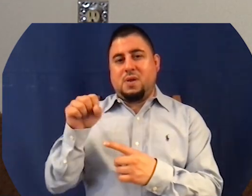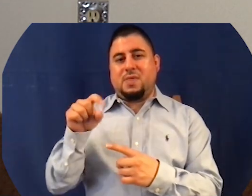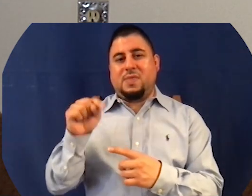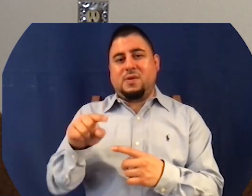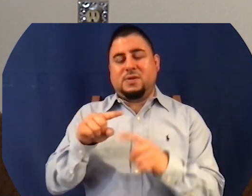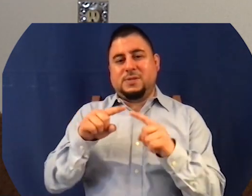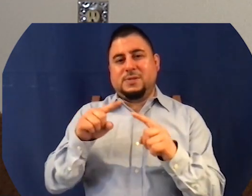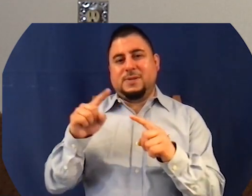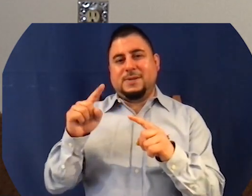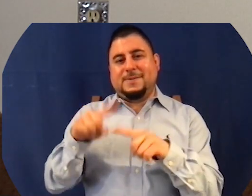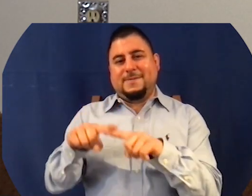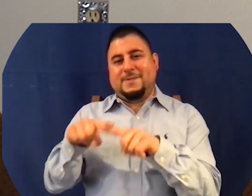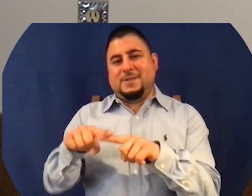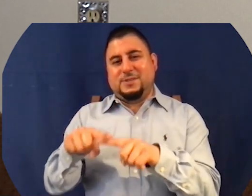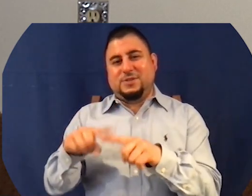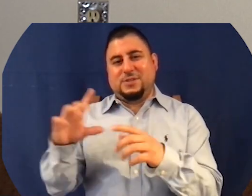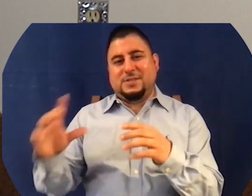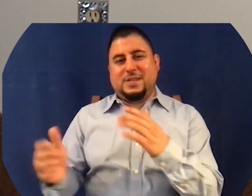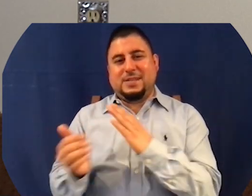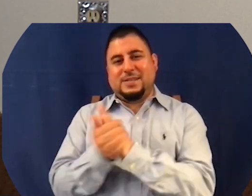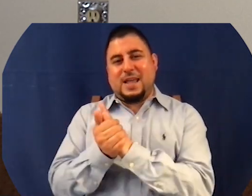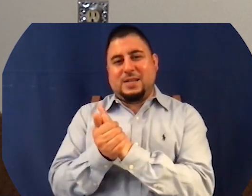there's a condition attached.